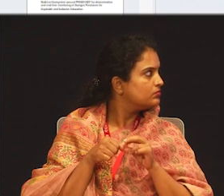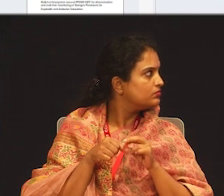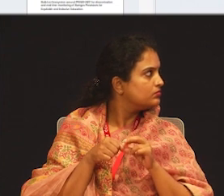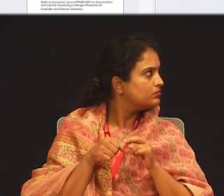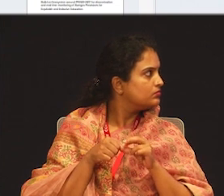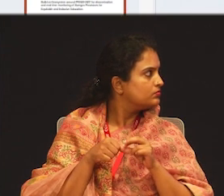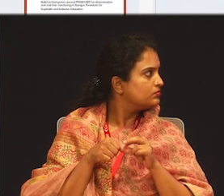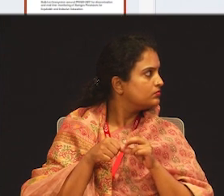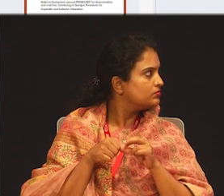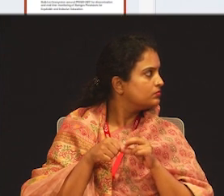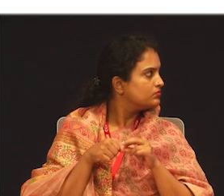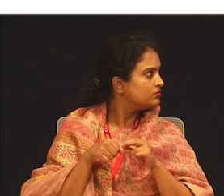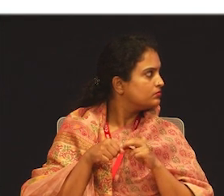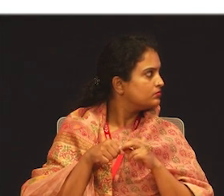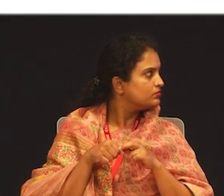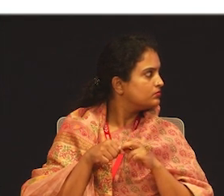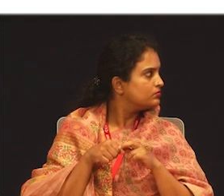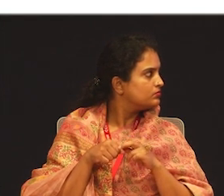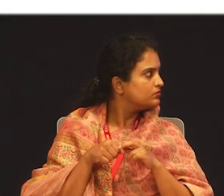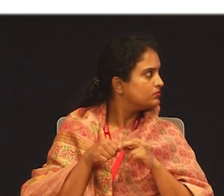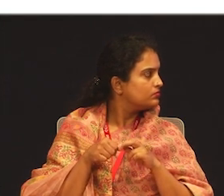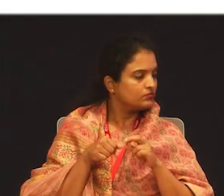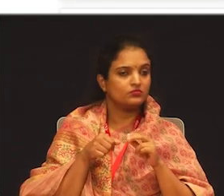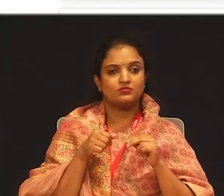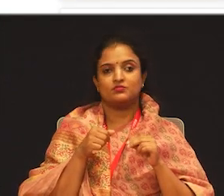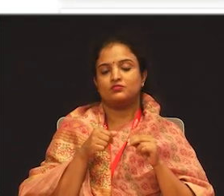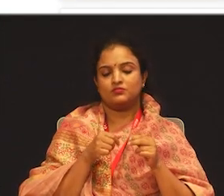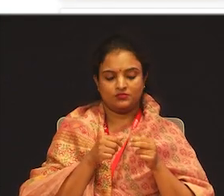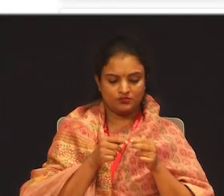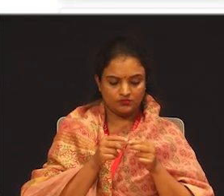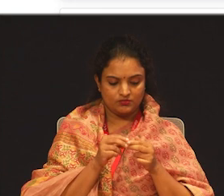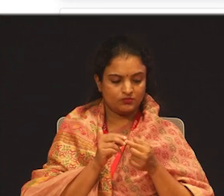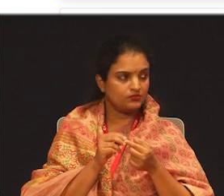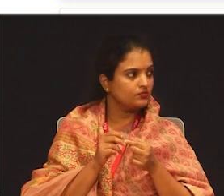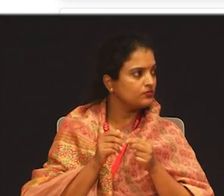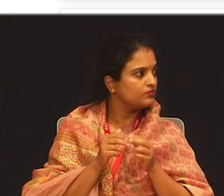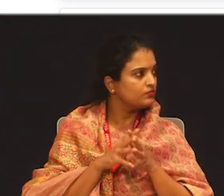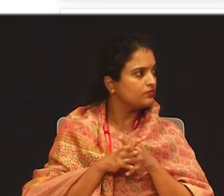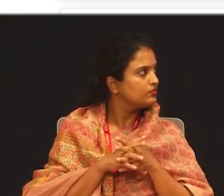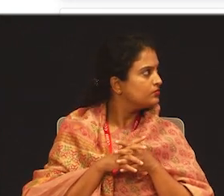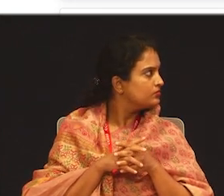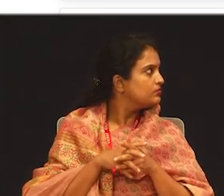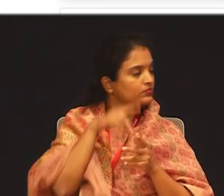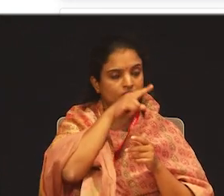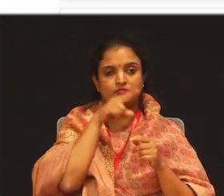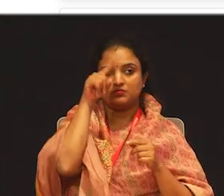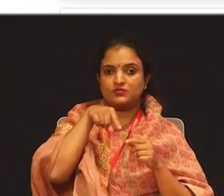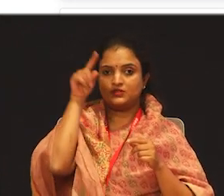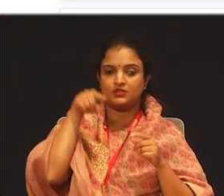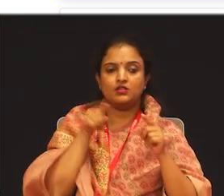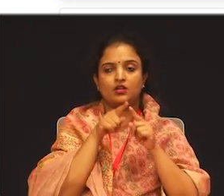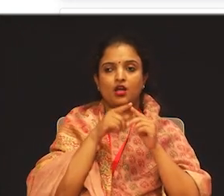Okay. Before I come to thank you slide, this is the statistics.